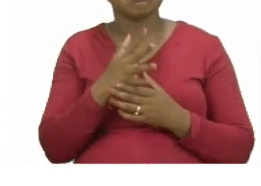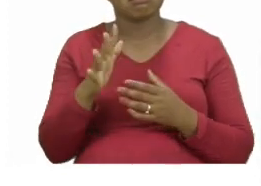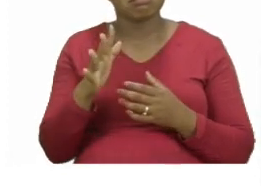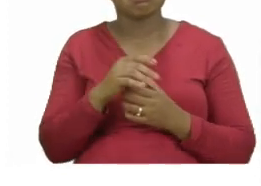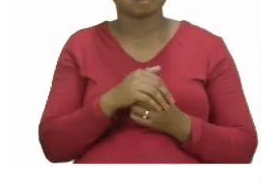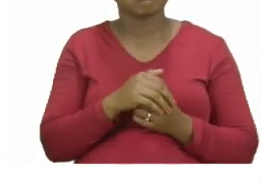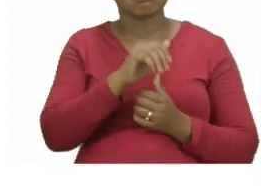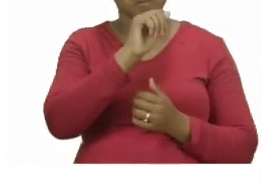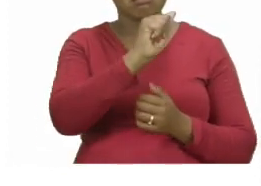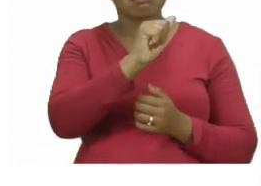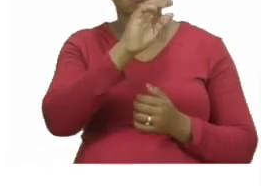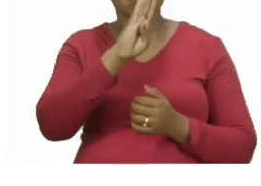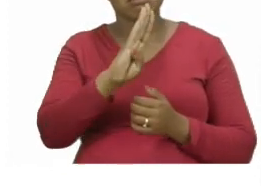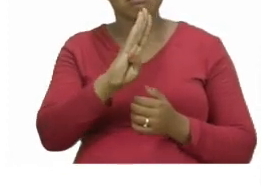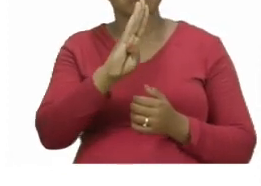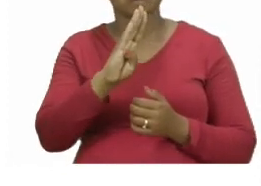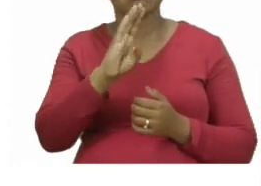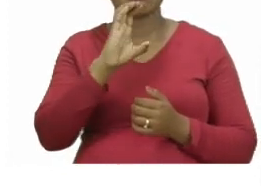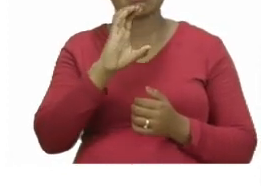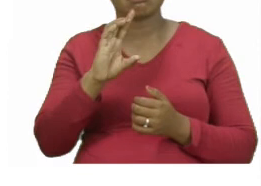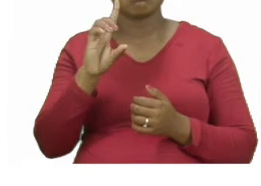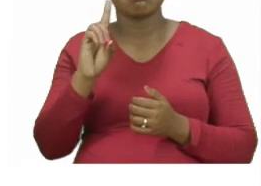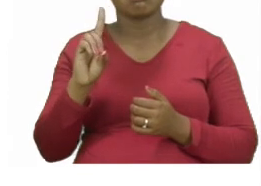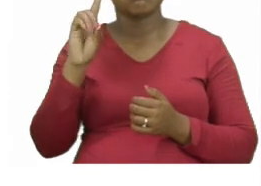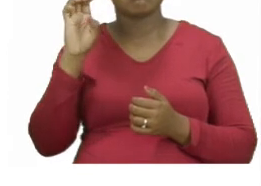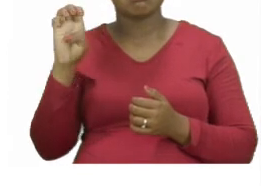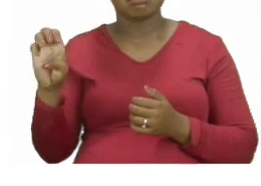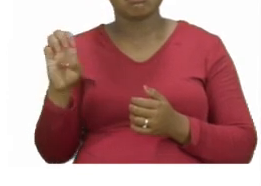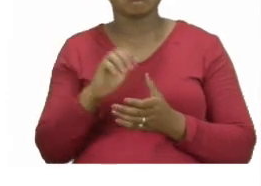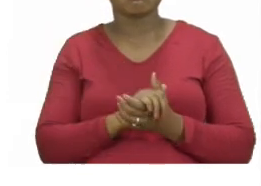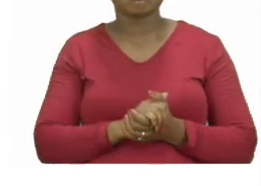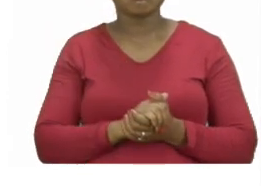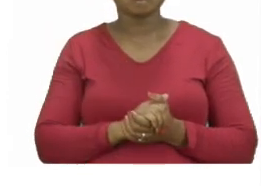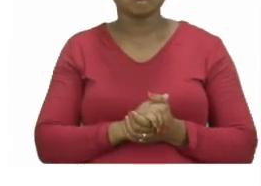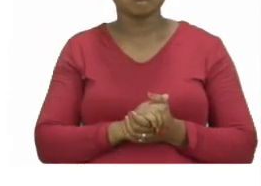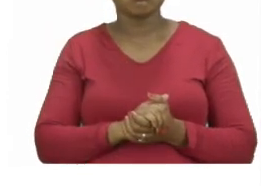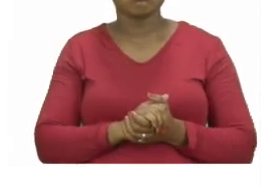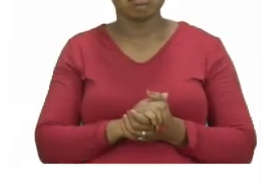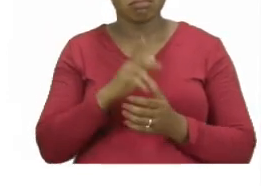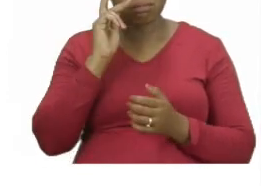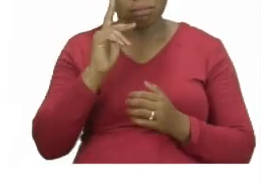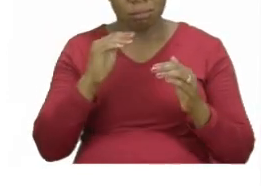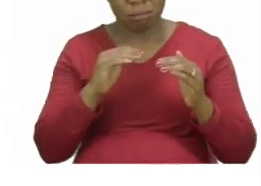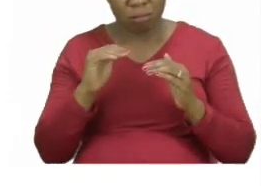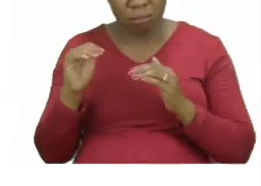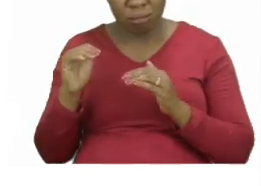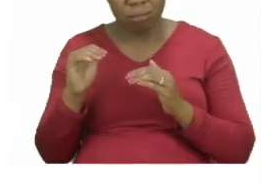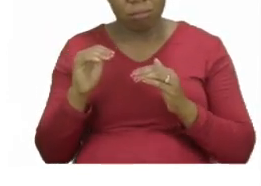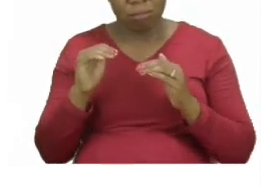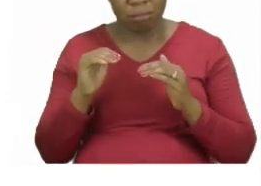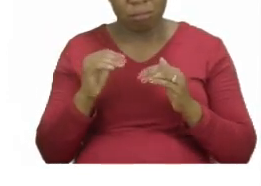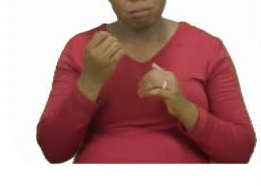A, B, C, D and E. And just below that you have all the